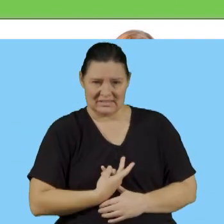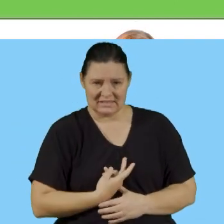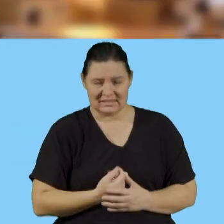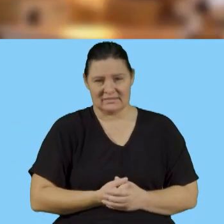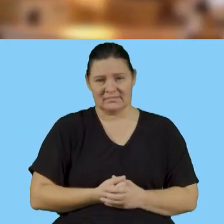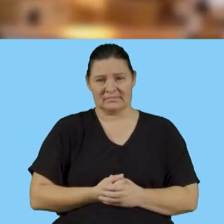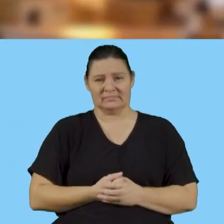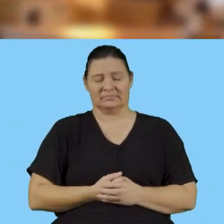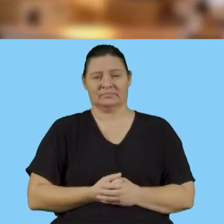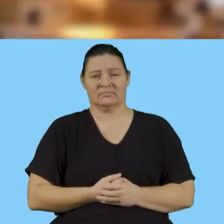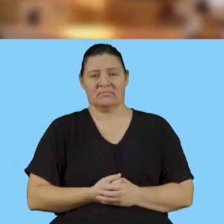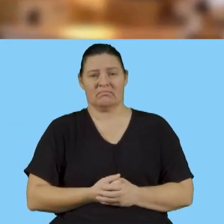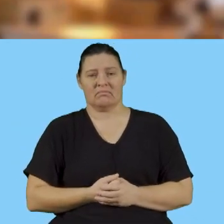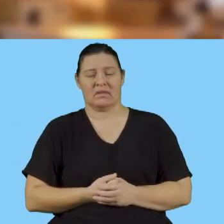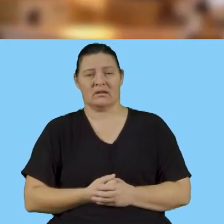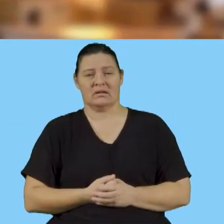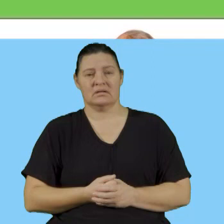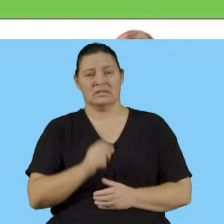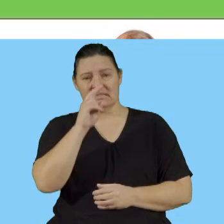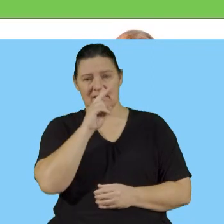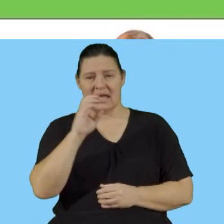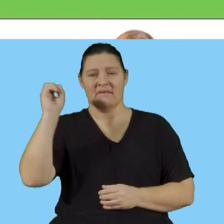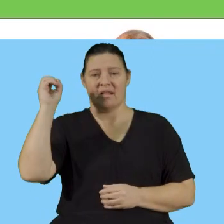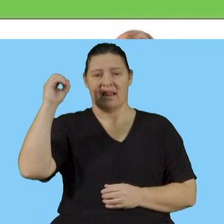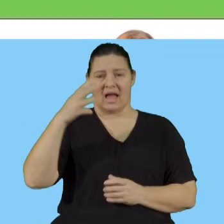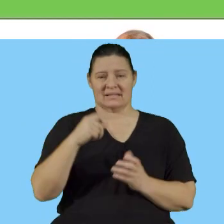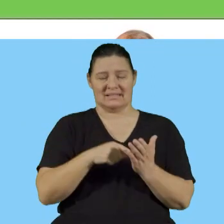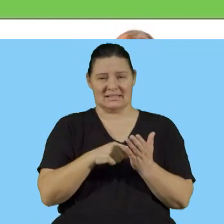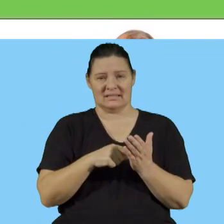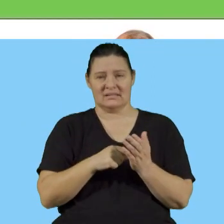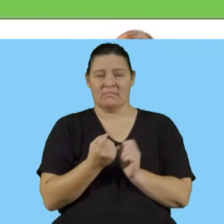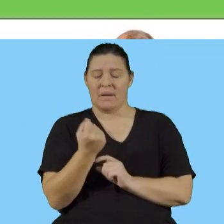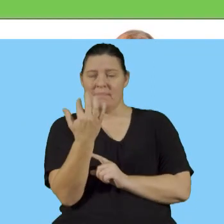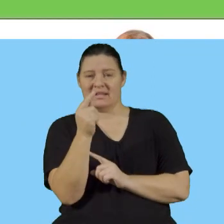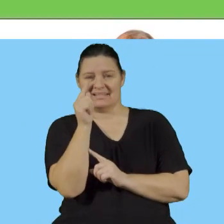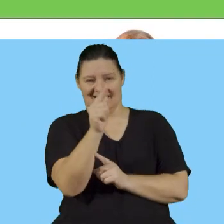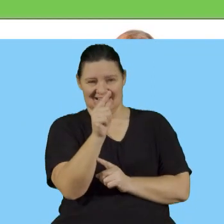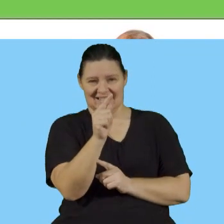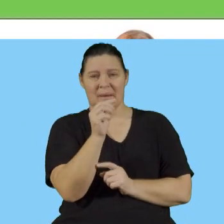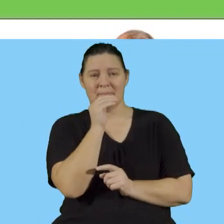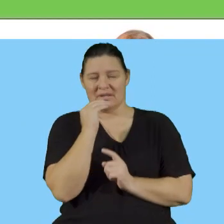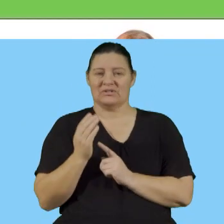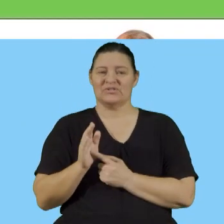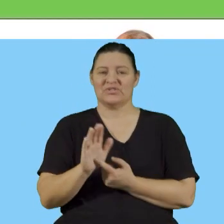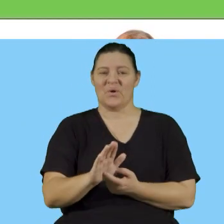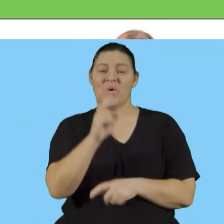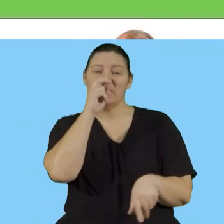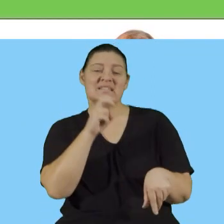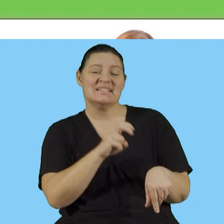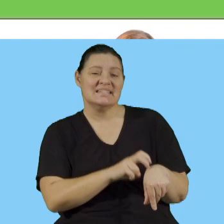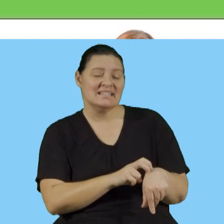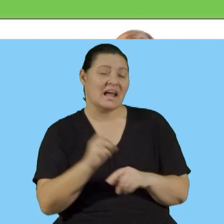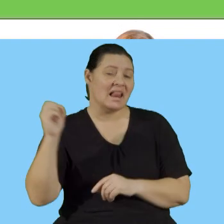photosynthesis. So as you can see, we have a light bulb, which has a green plant over here, which is an indication that we